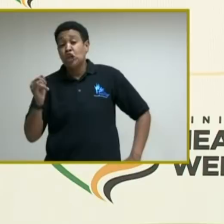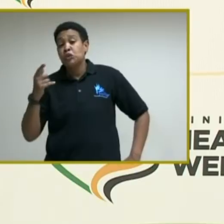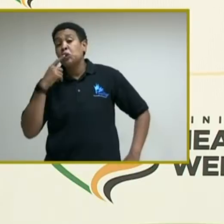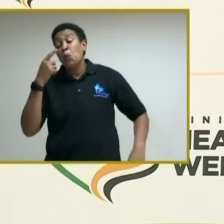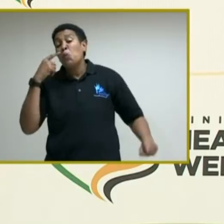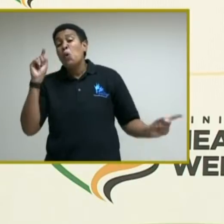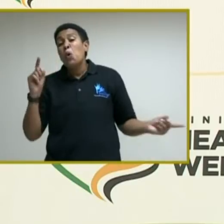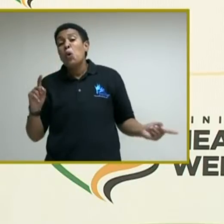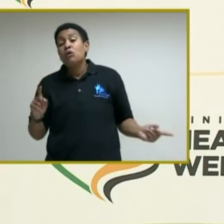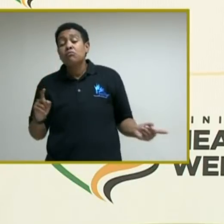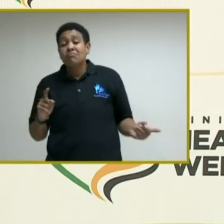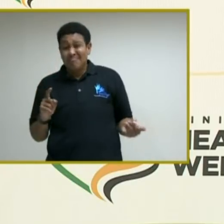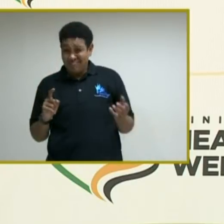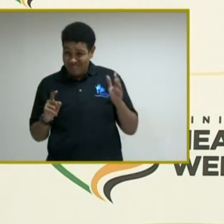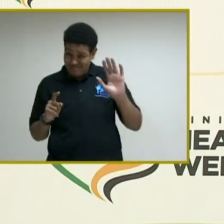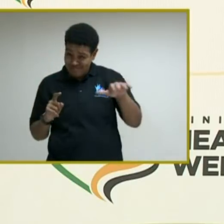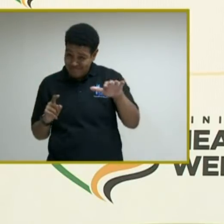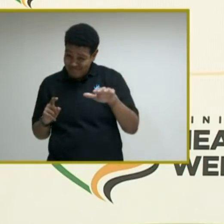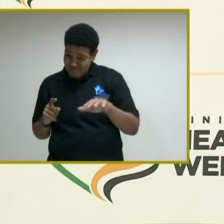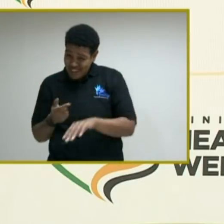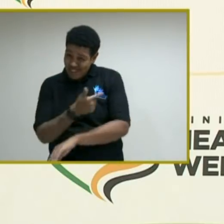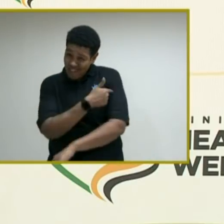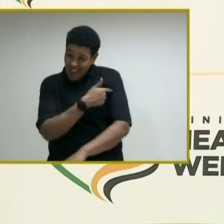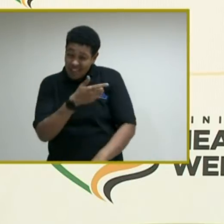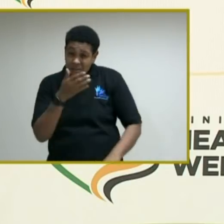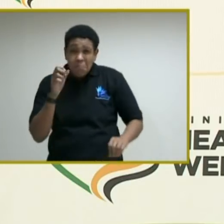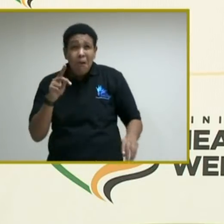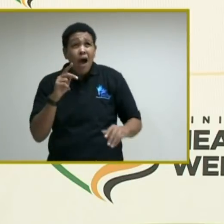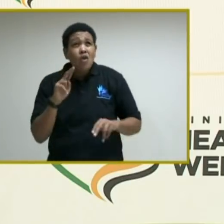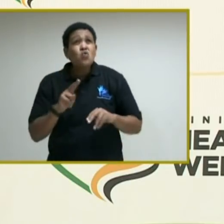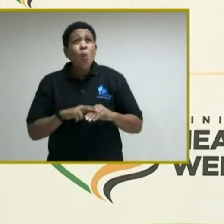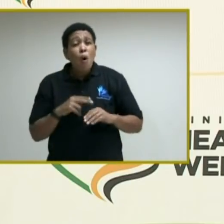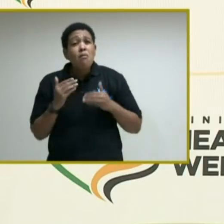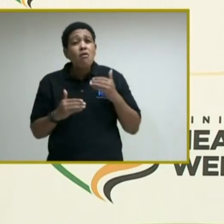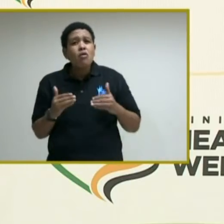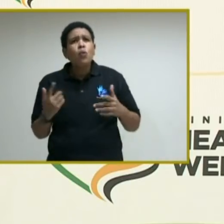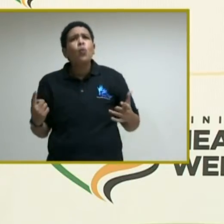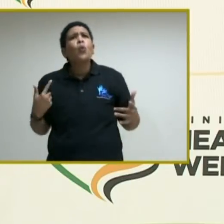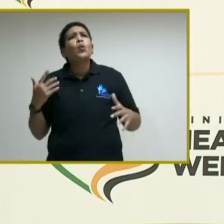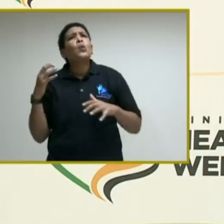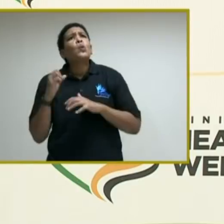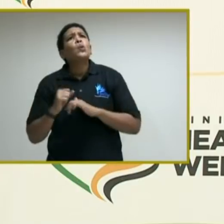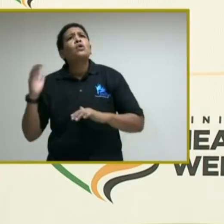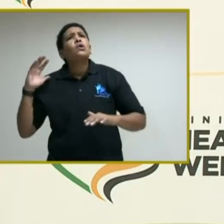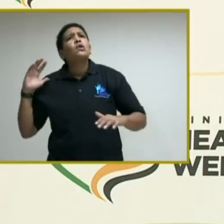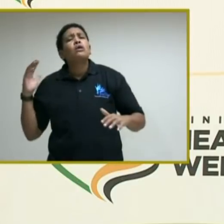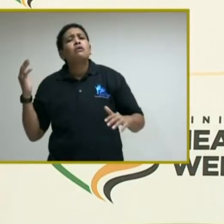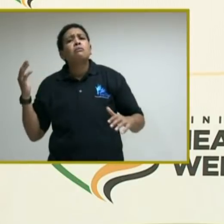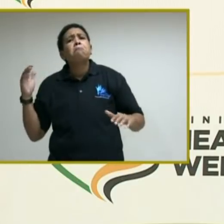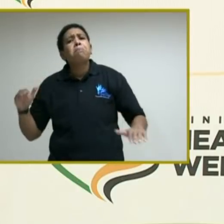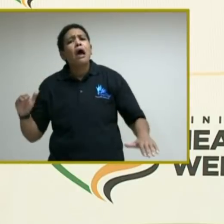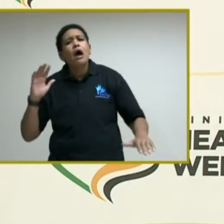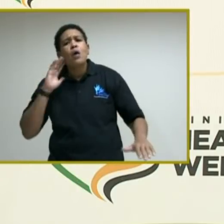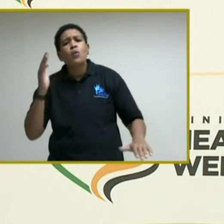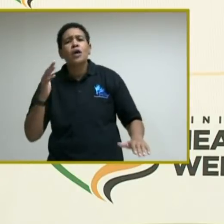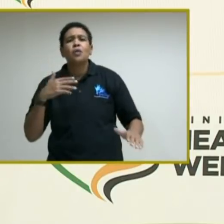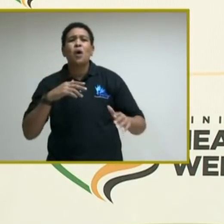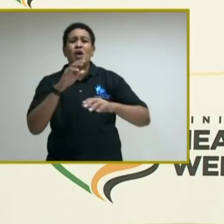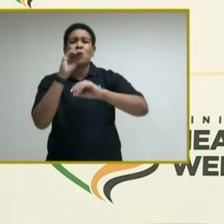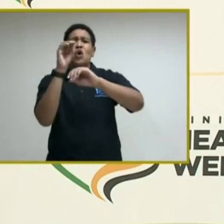back to doing the things that we are accustomed to. While we can engage in non-clinical measures, the shutdowns,